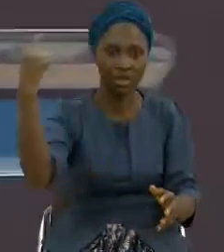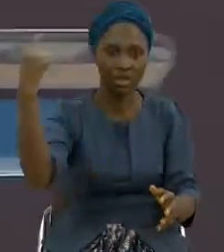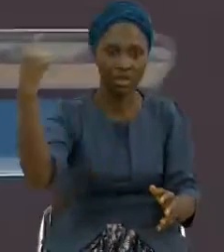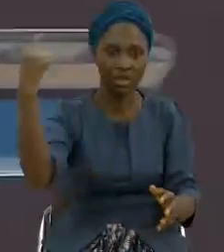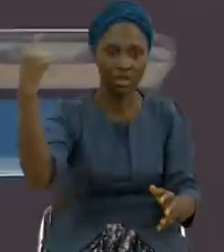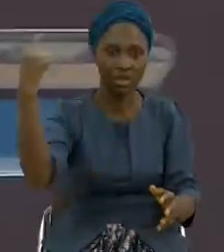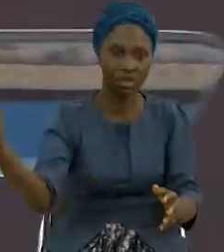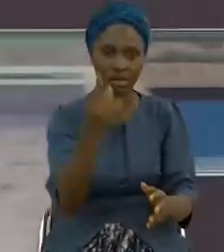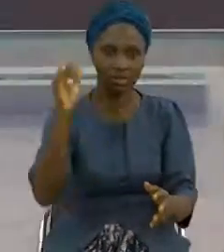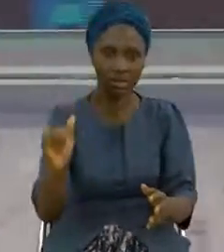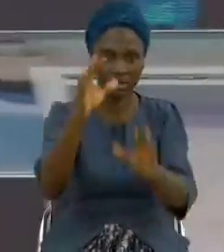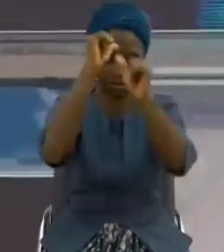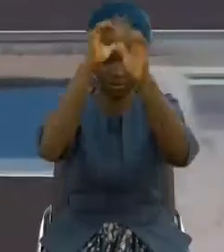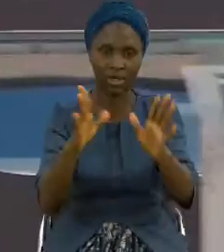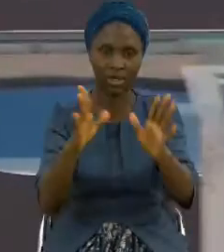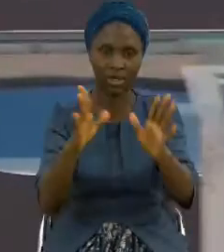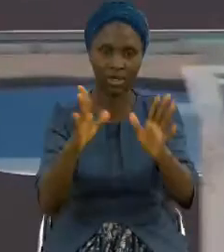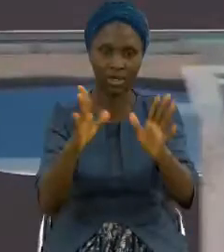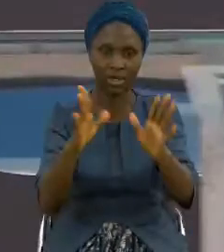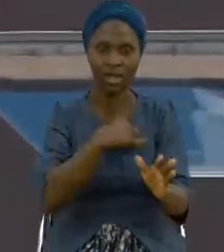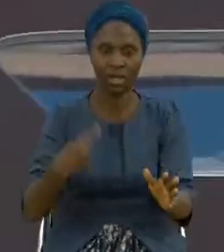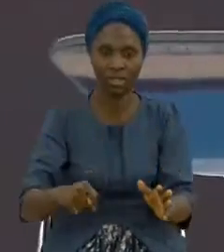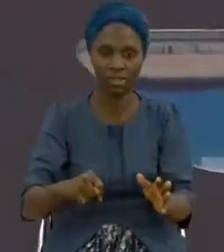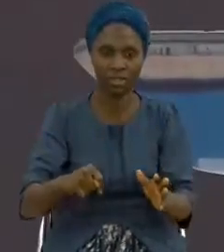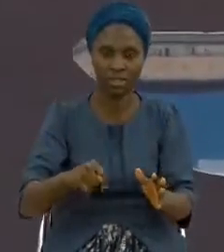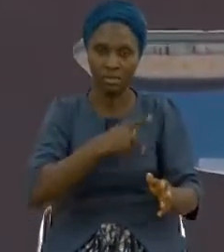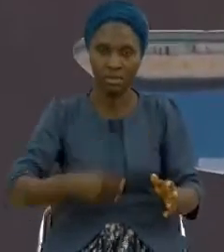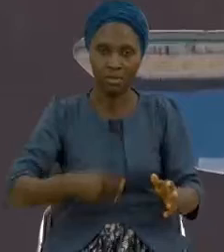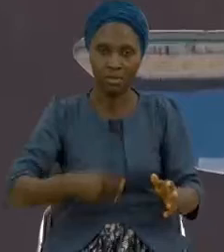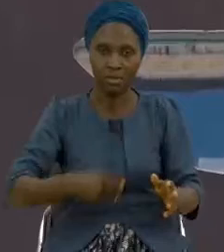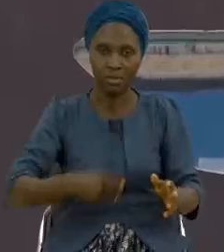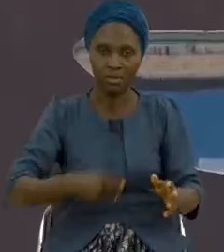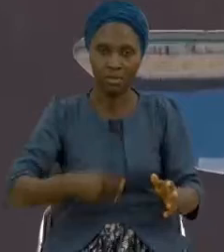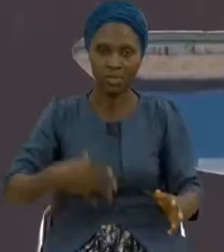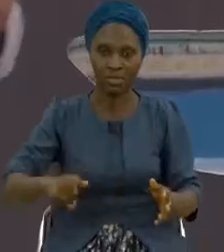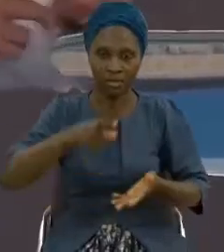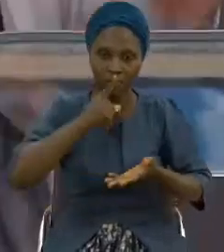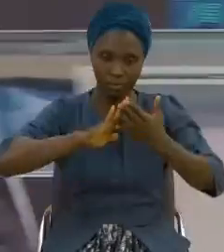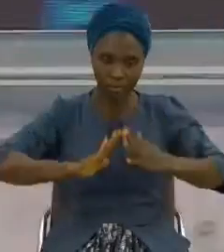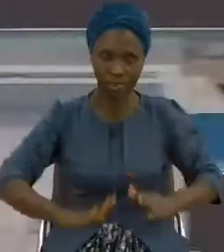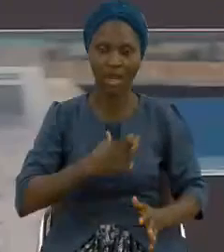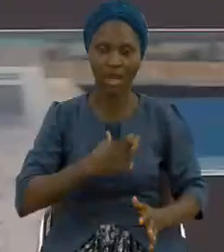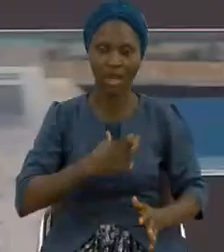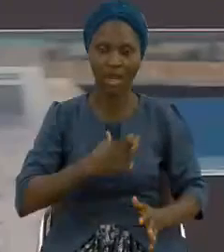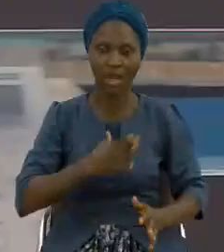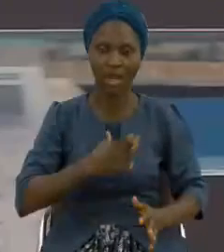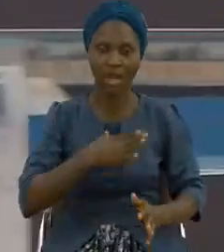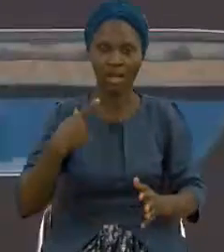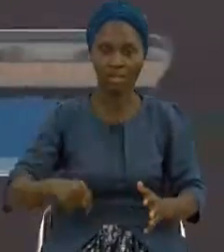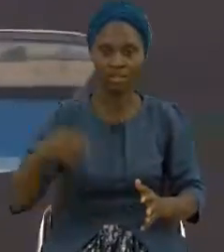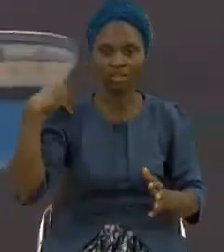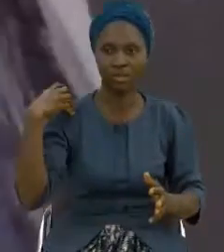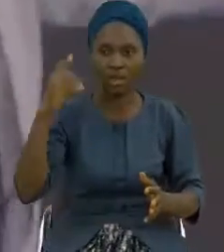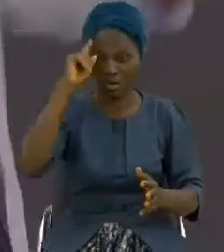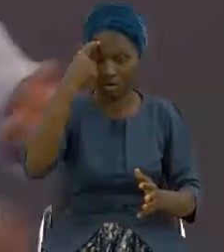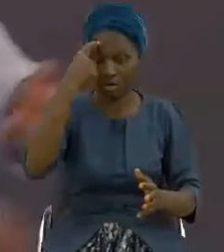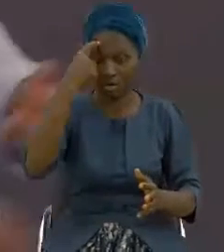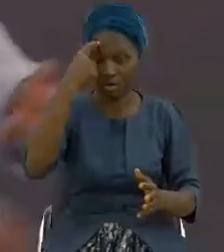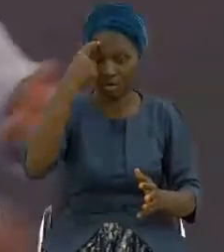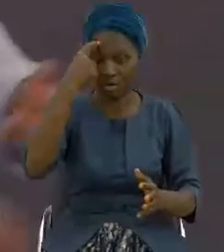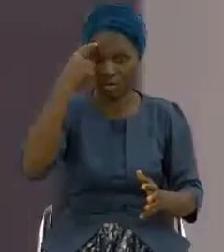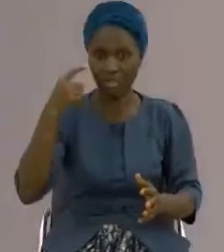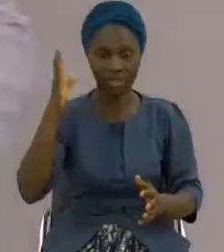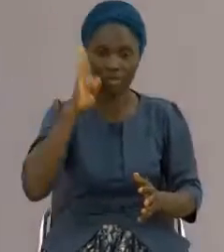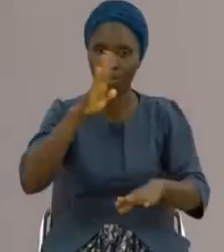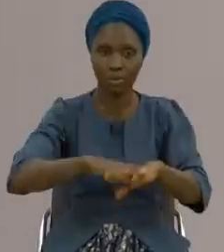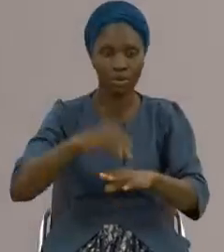And the government of your life shall be upon a shoulder. It was in the future she shall bring forth